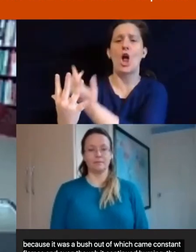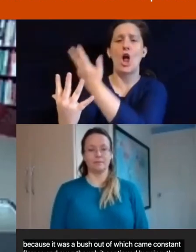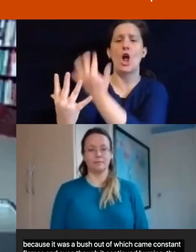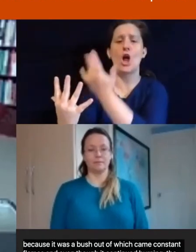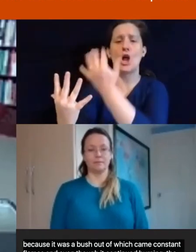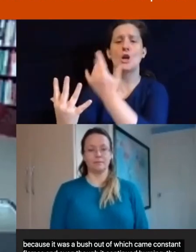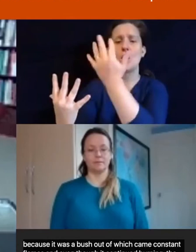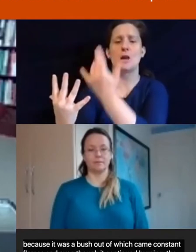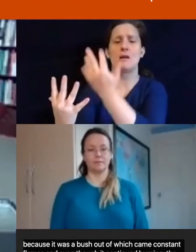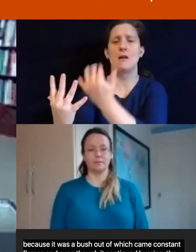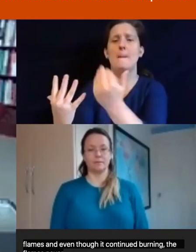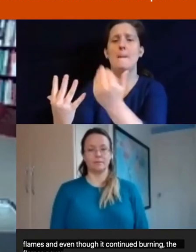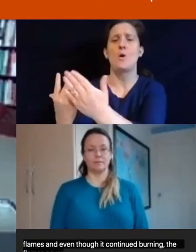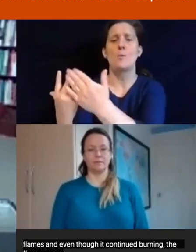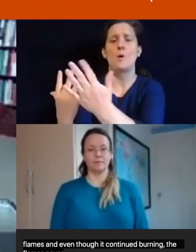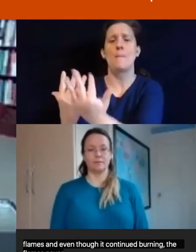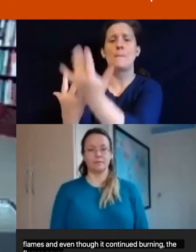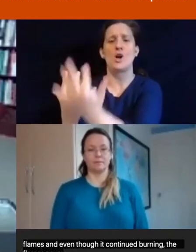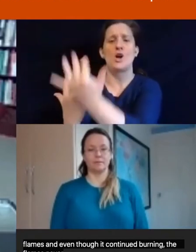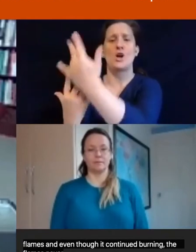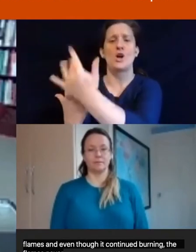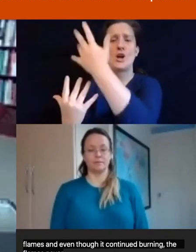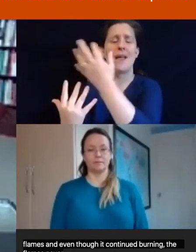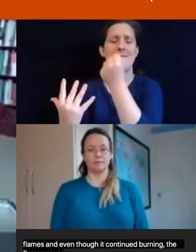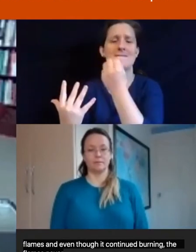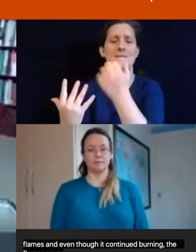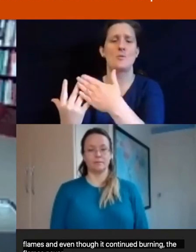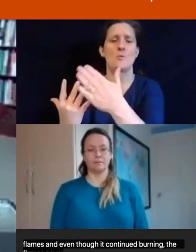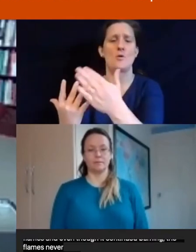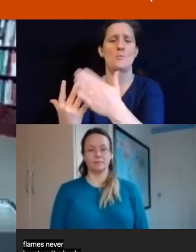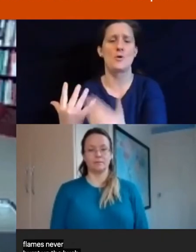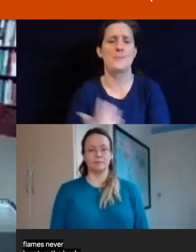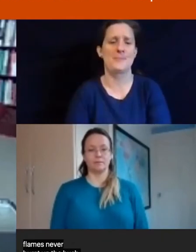more and more and more.